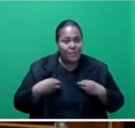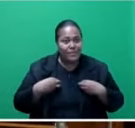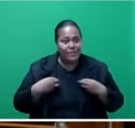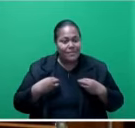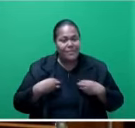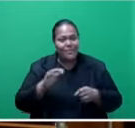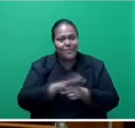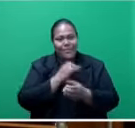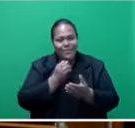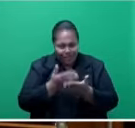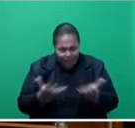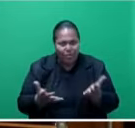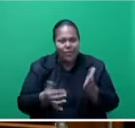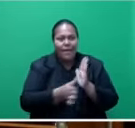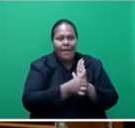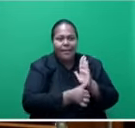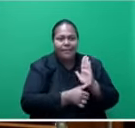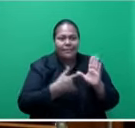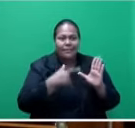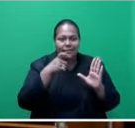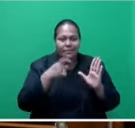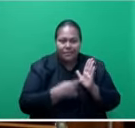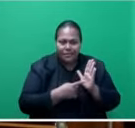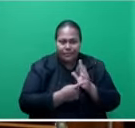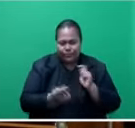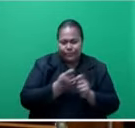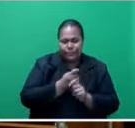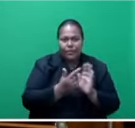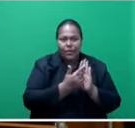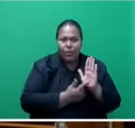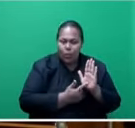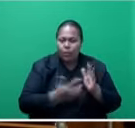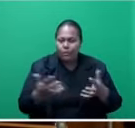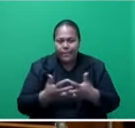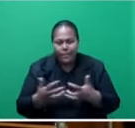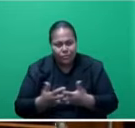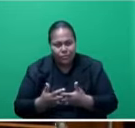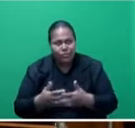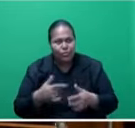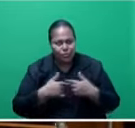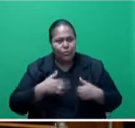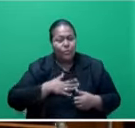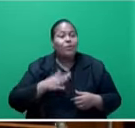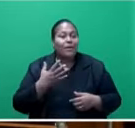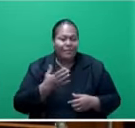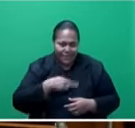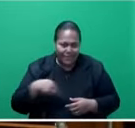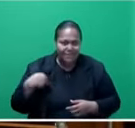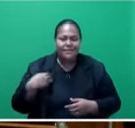of the MSME Act, Investment Bill, and amendments to the Cooperatives Act. And Mr. Speaker, sir, I intend to make a ministerial statement later on this